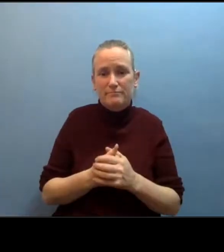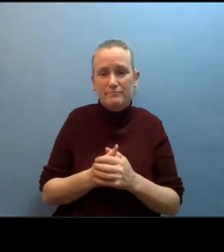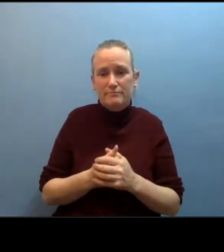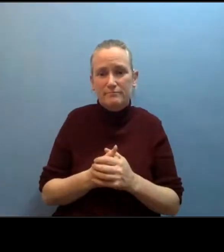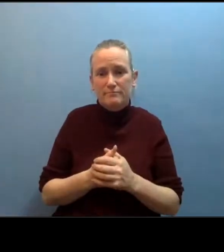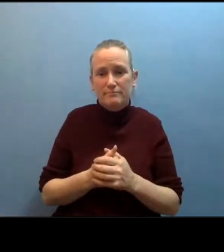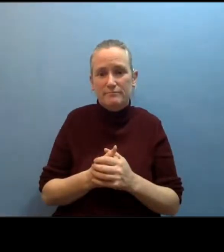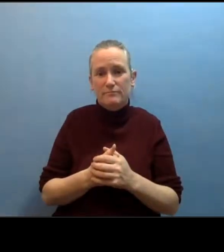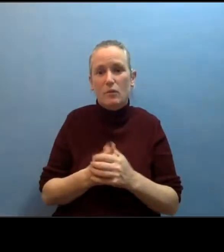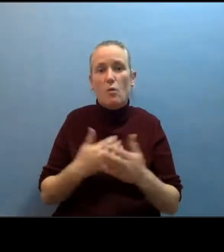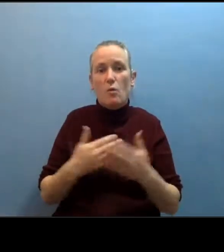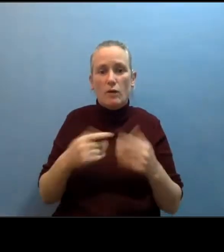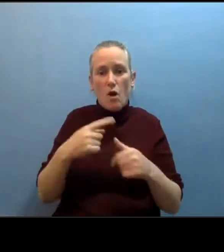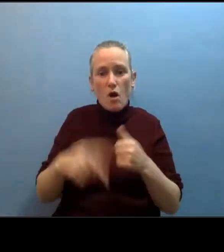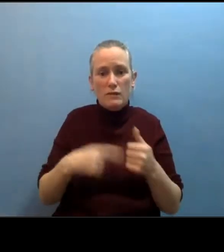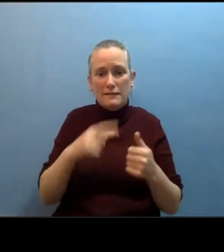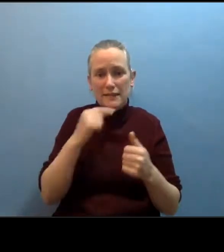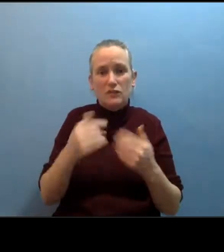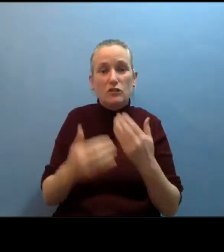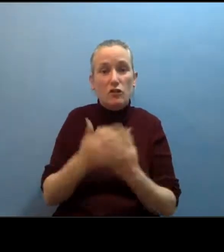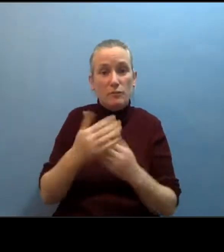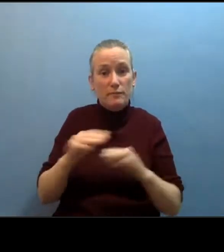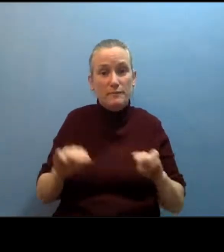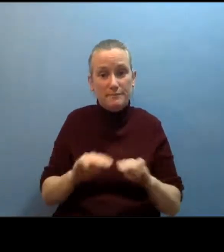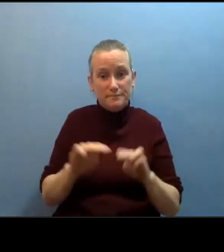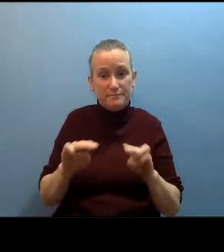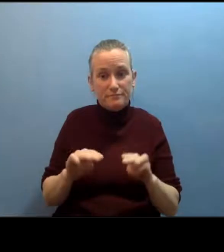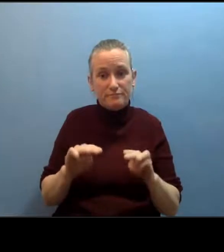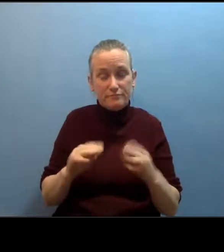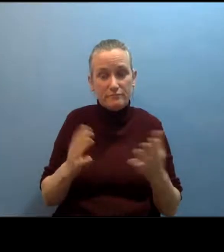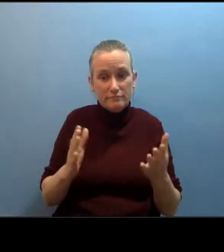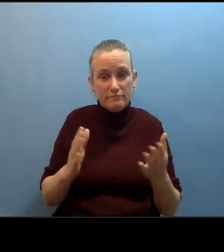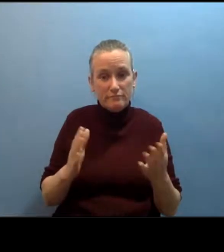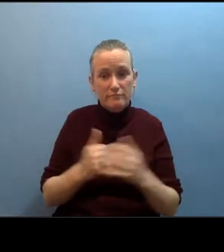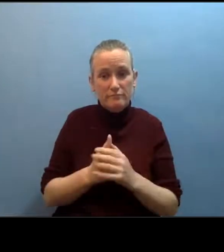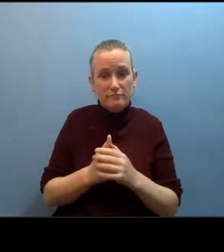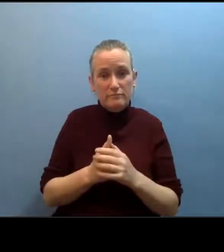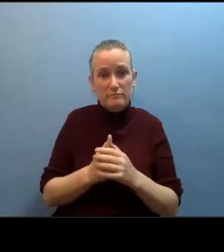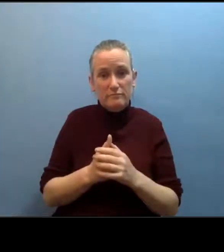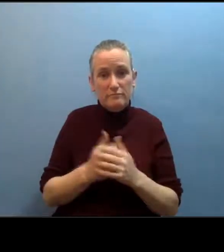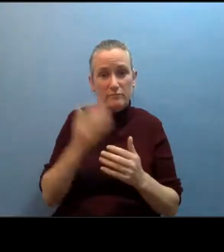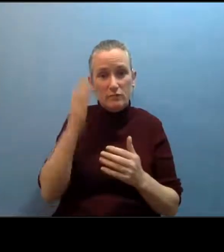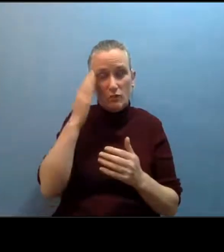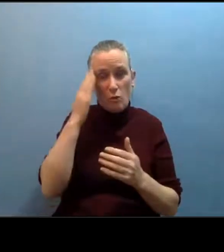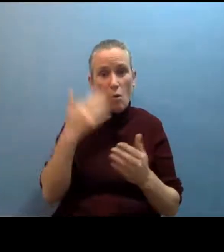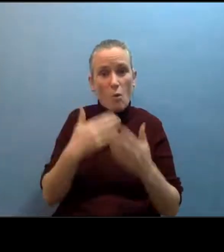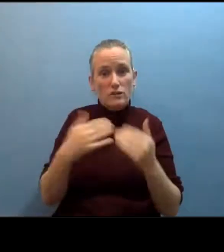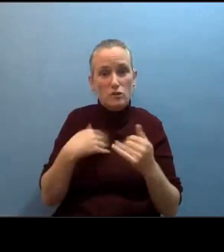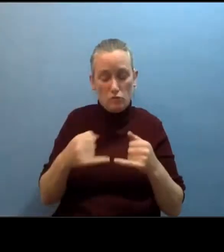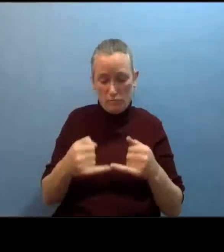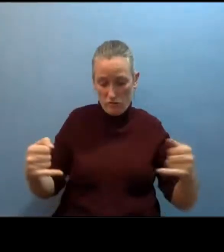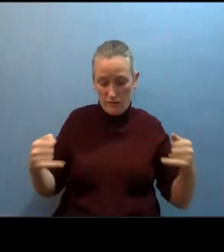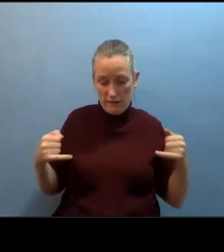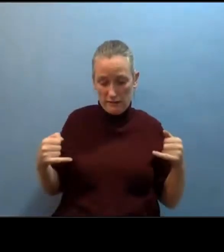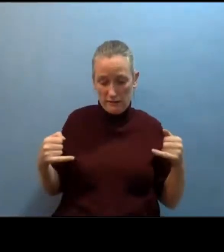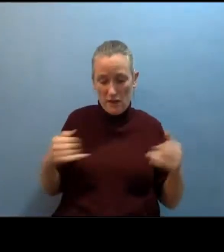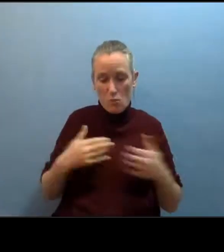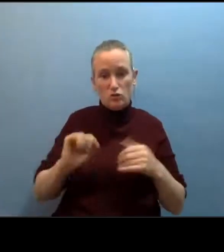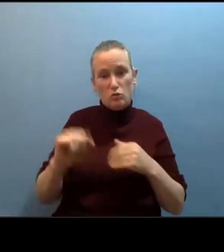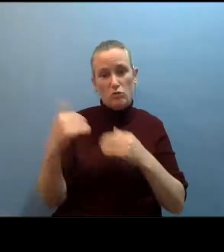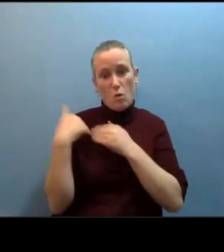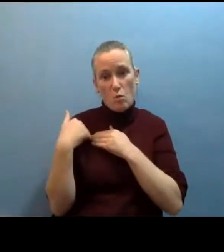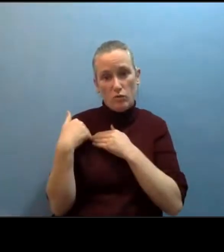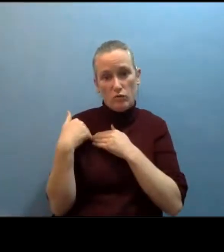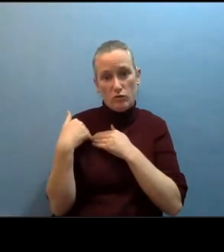And what we would always say to young people is kind of knowing about what their boundaries are and what their role is. And their role is that of